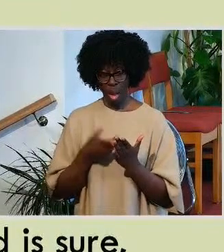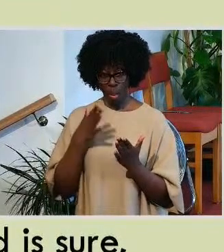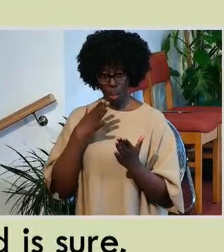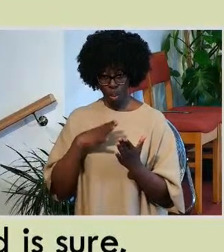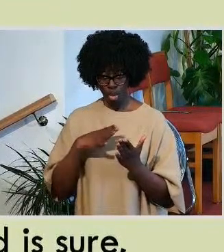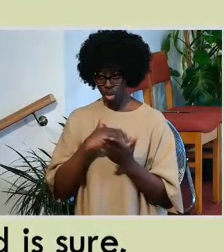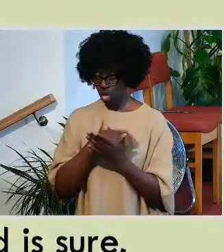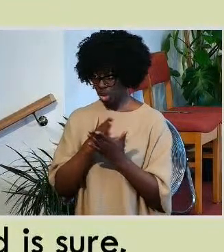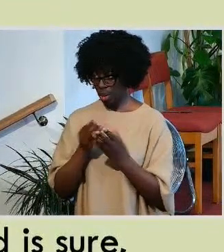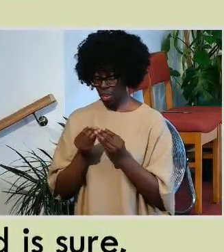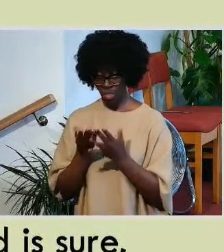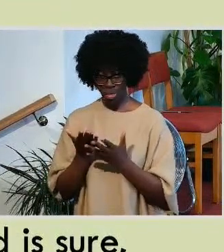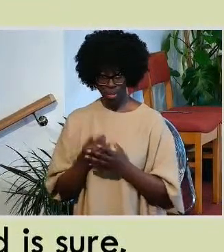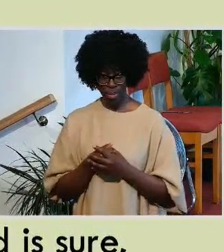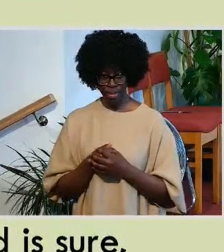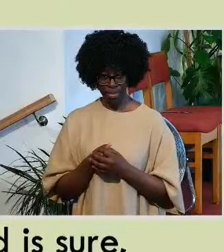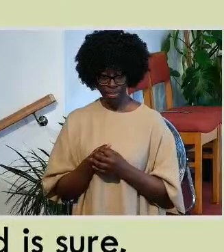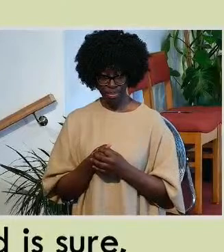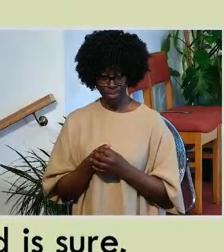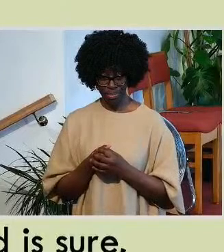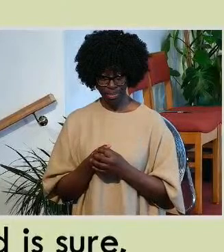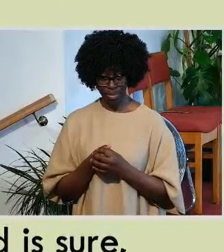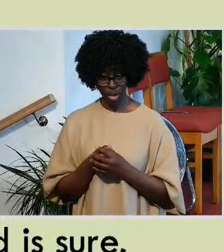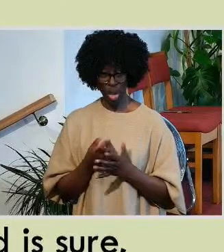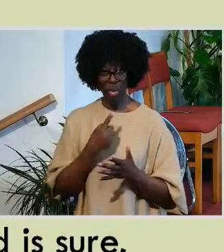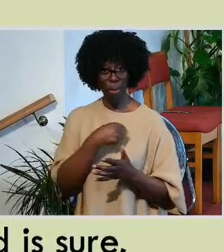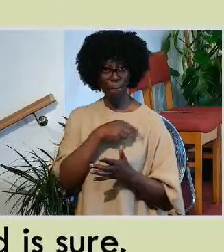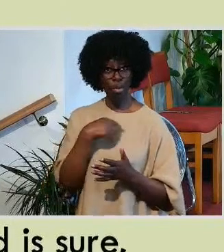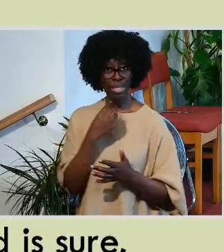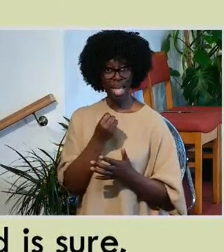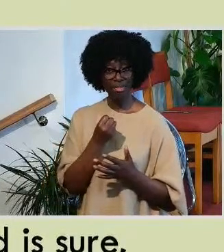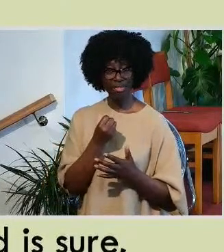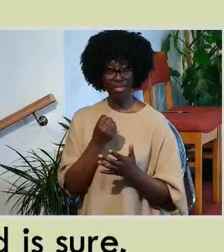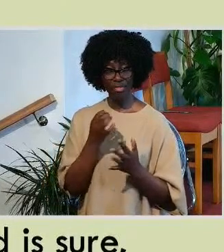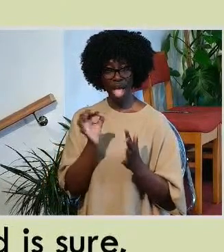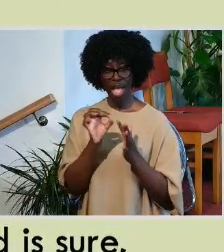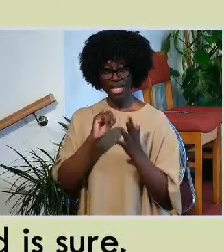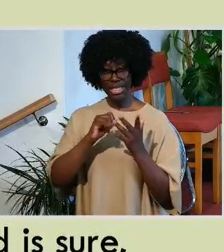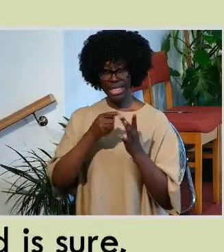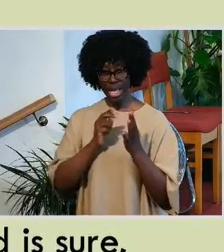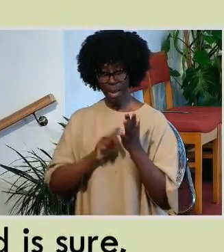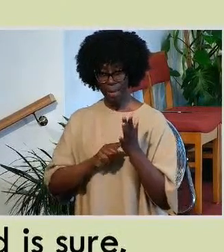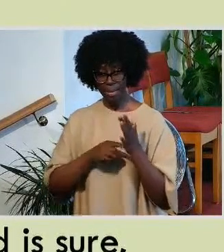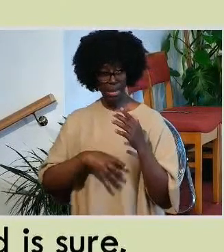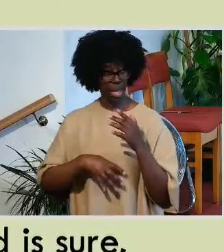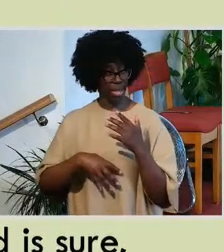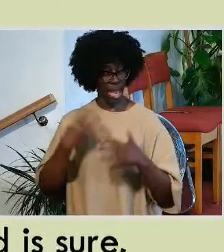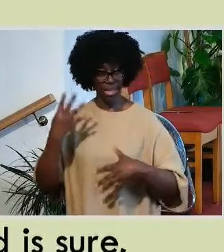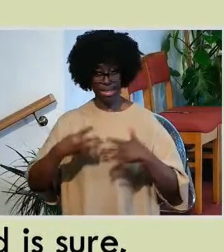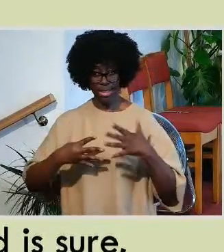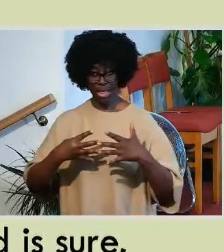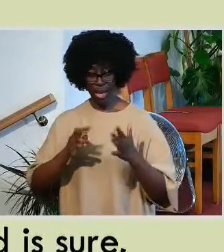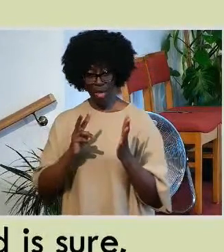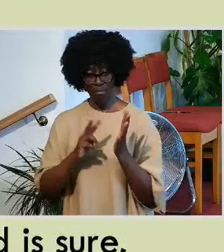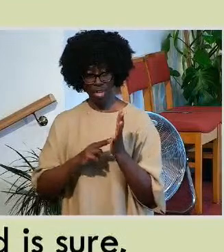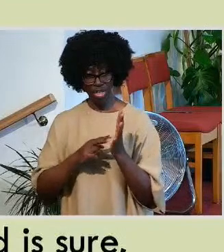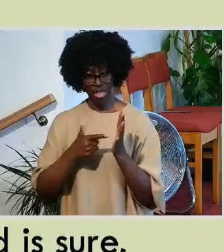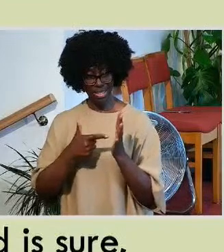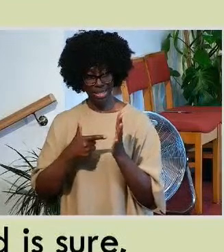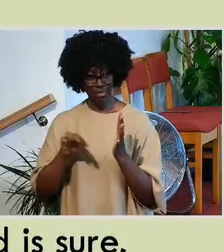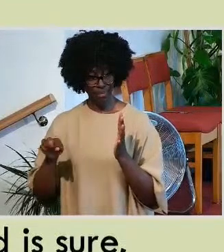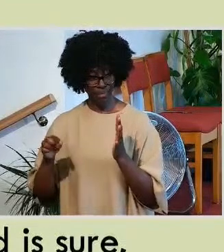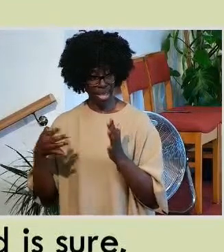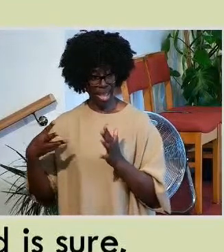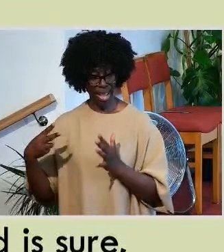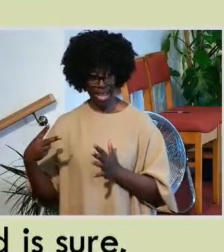And this was a promise that we find in Psalms 19, verse 7 and 8. So it says, "The law of the Lord is